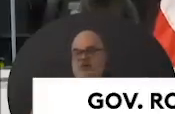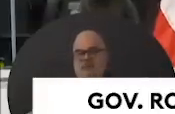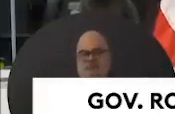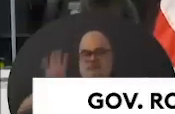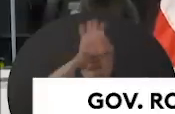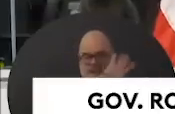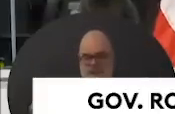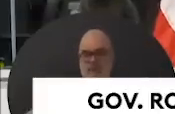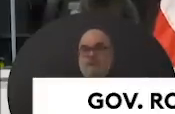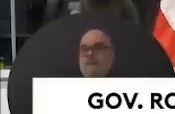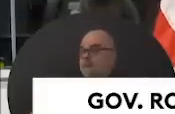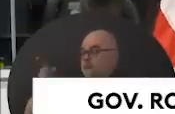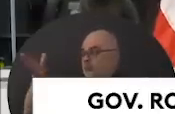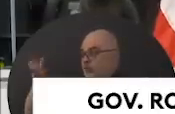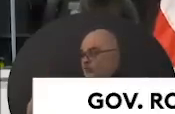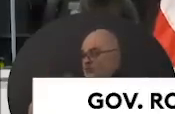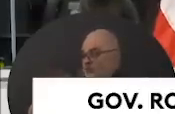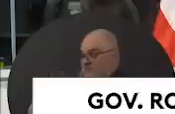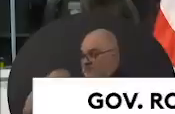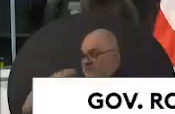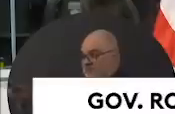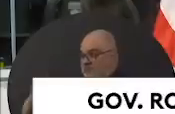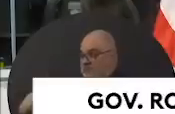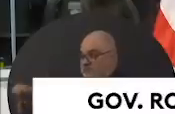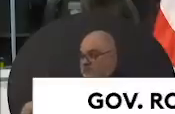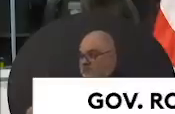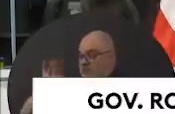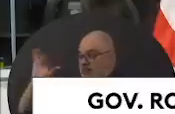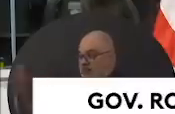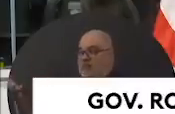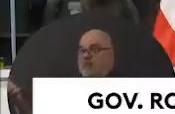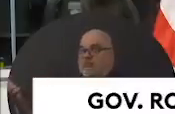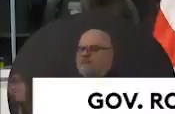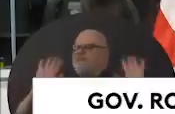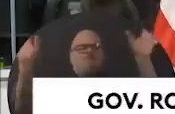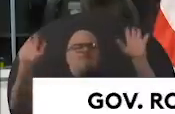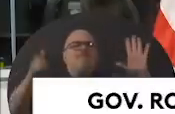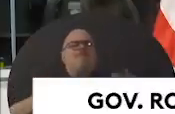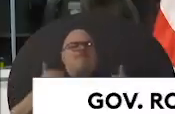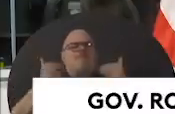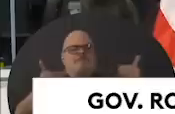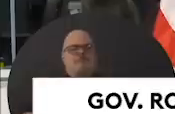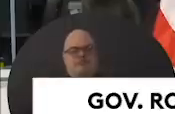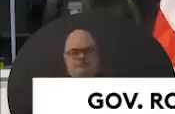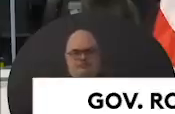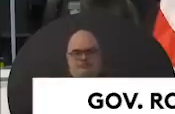form. Do you want to talk very briefly about the? I'll just go ahead and take it. We have